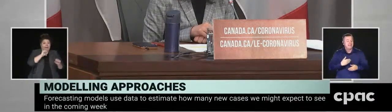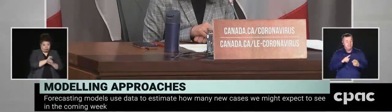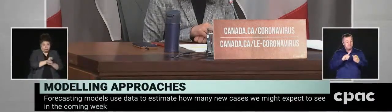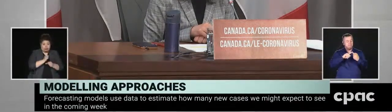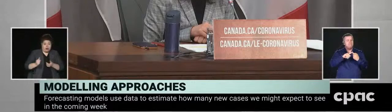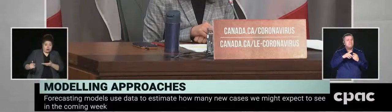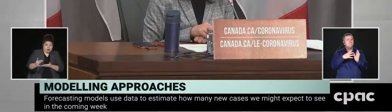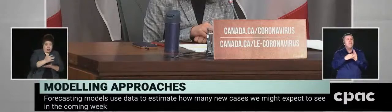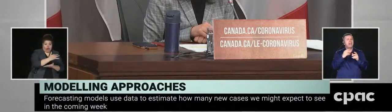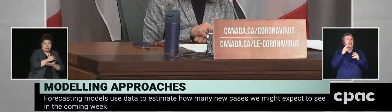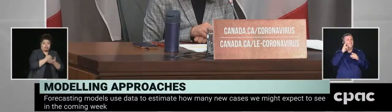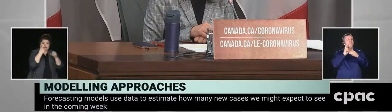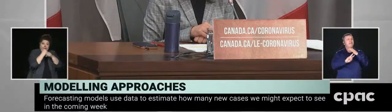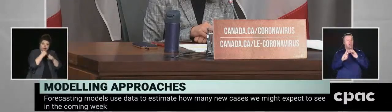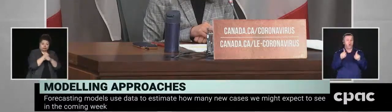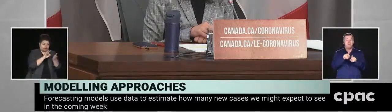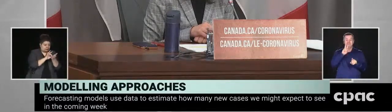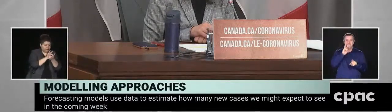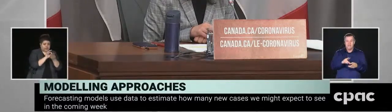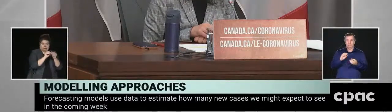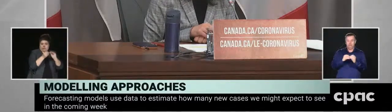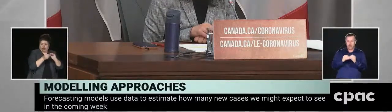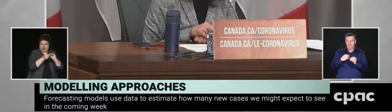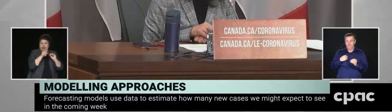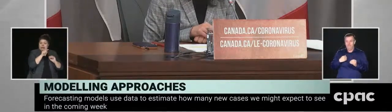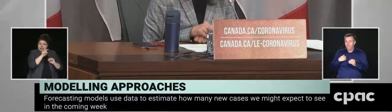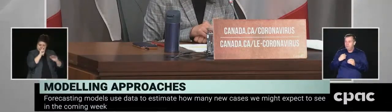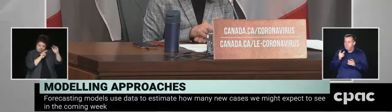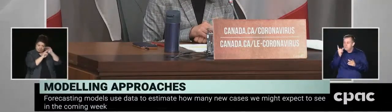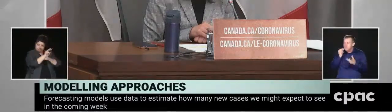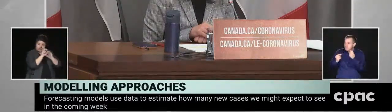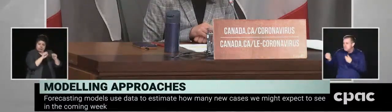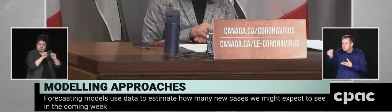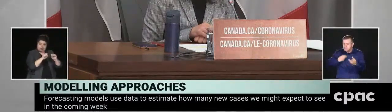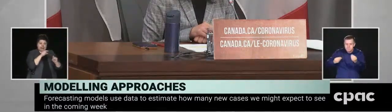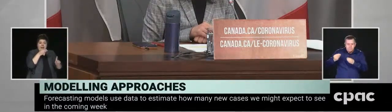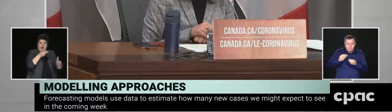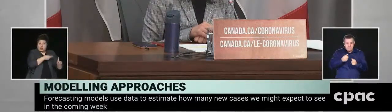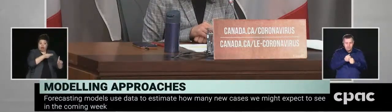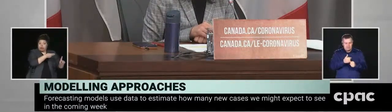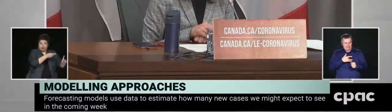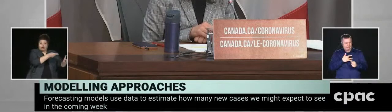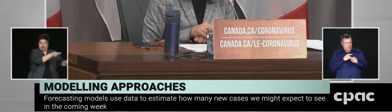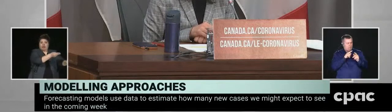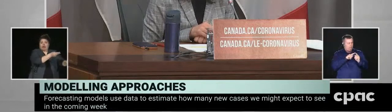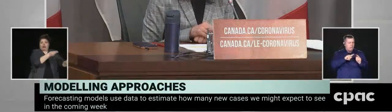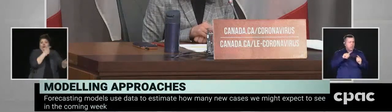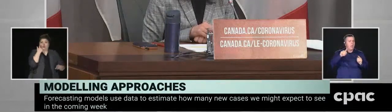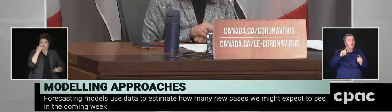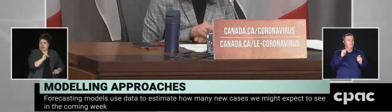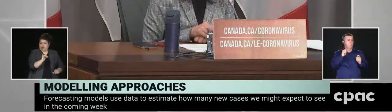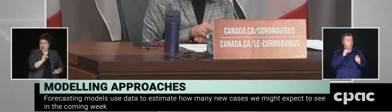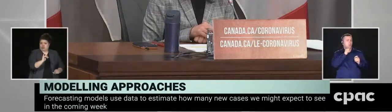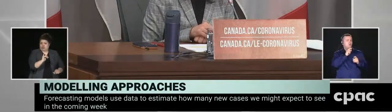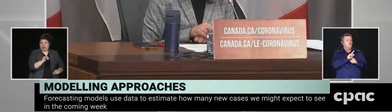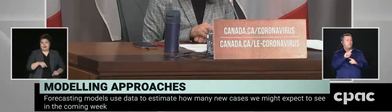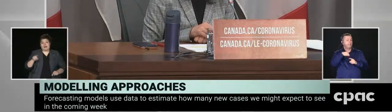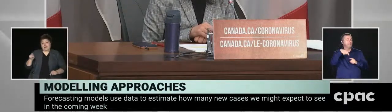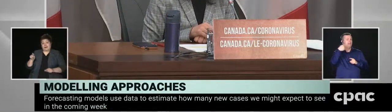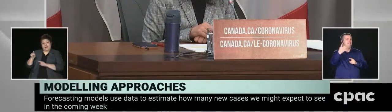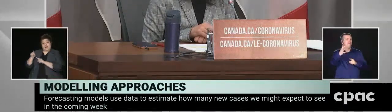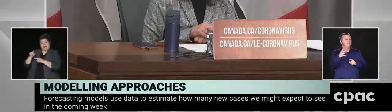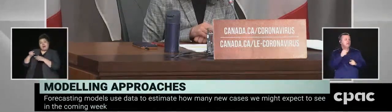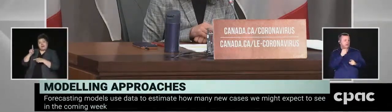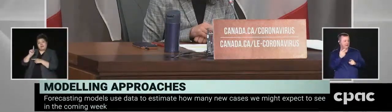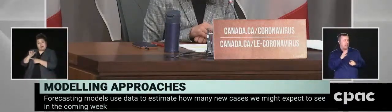Canada to estimate how many new cases we may expect in the coming week. Dynamic models allow for a longer-term